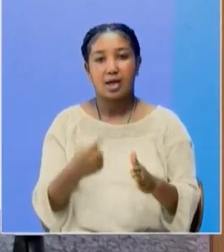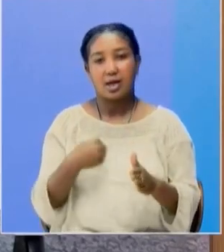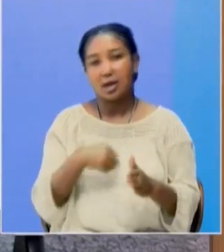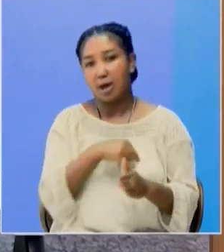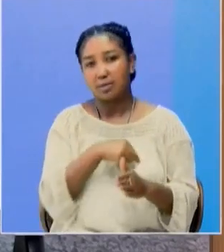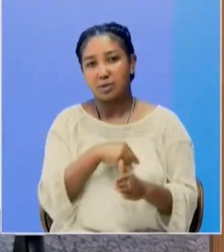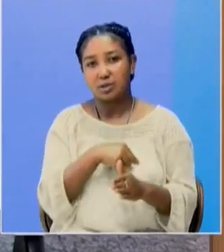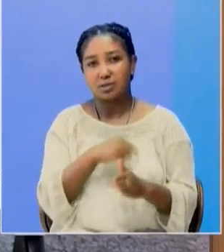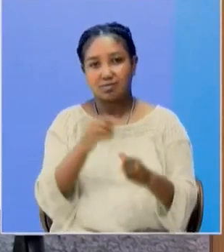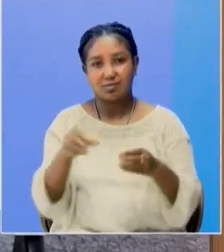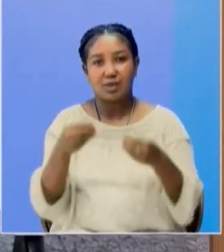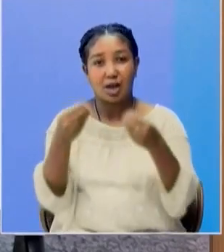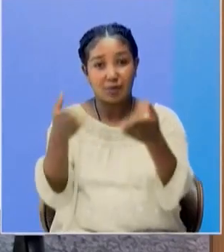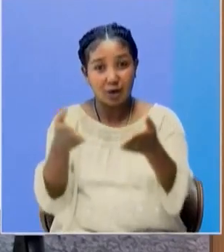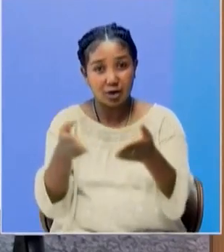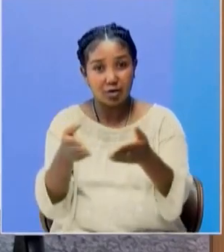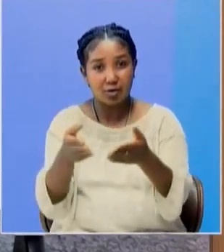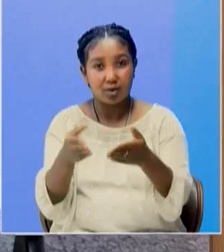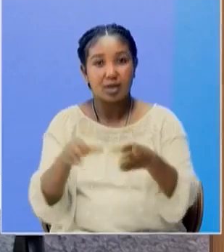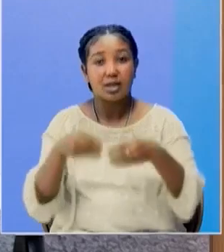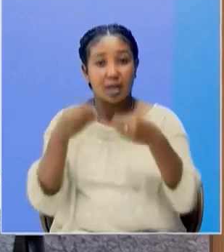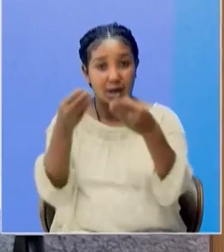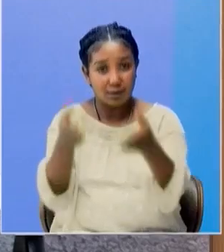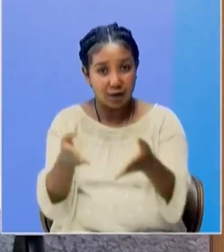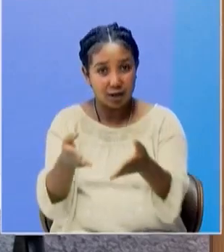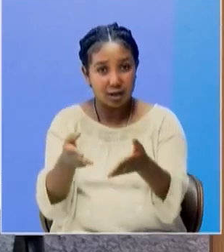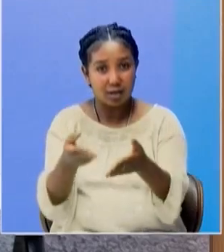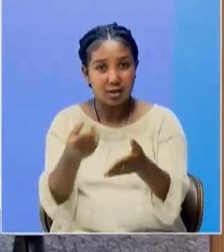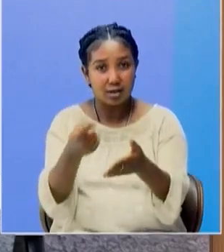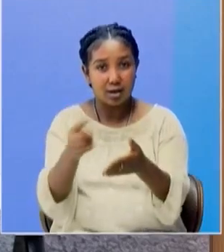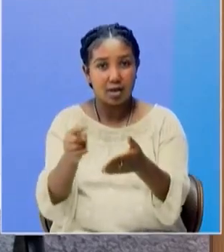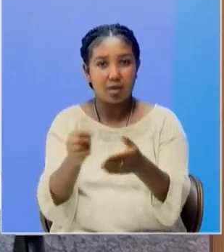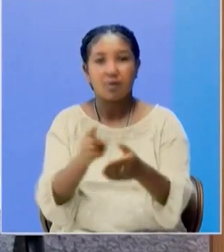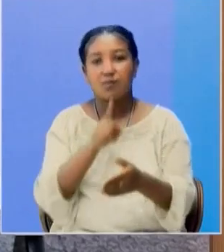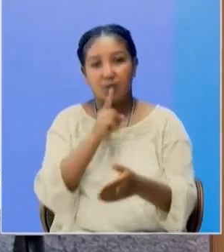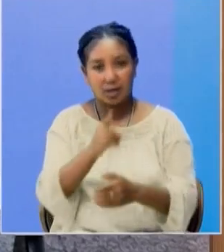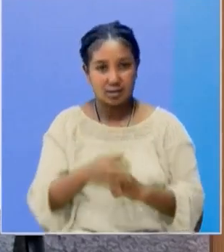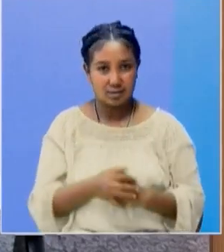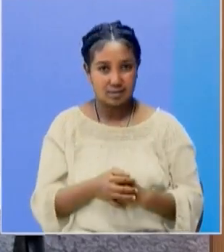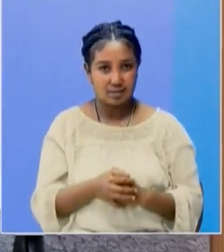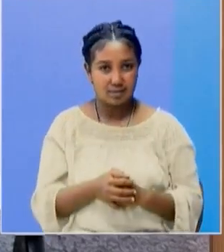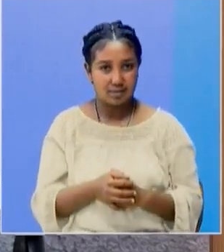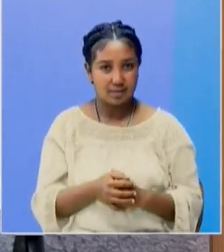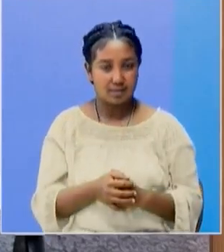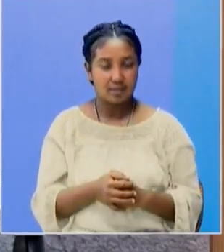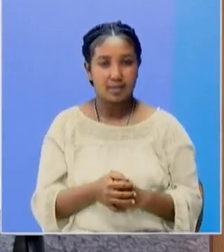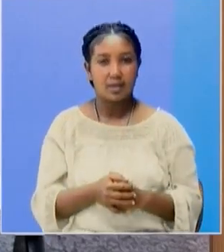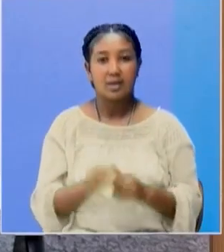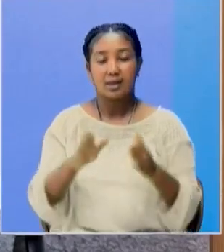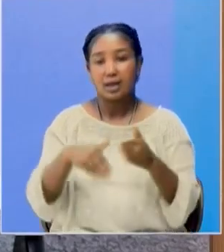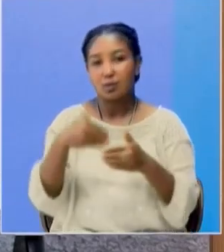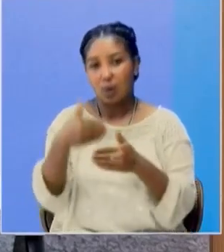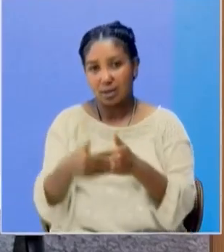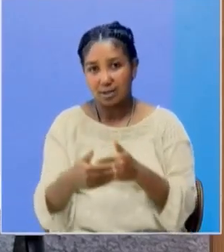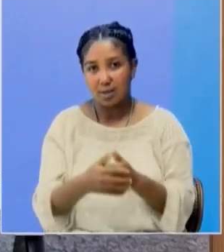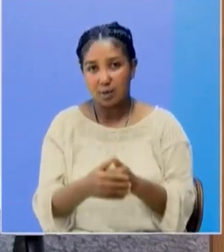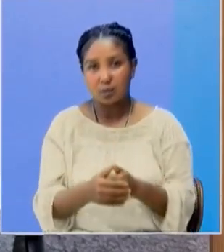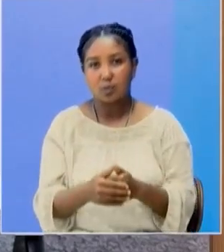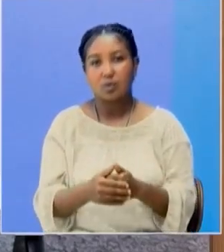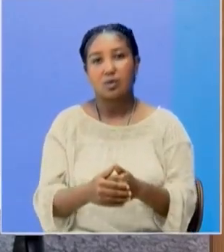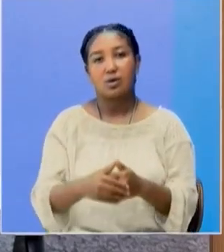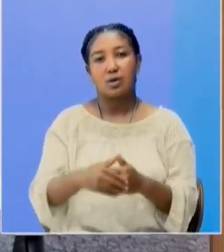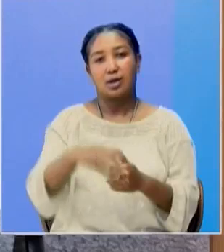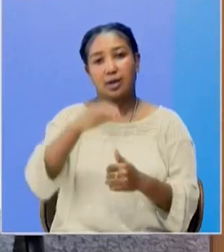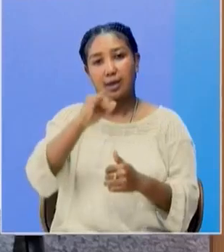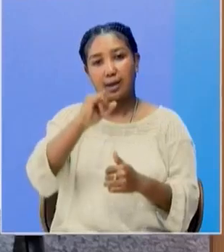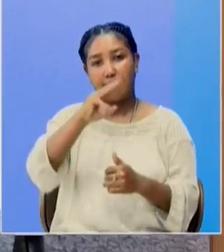just delivering what? I'm delivering the fact. The next one is about imperative